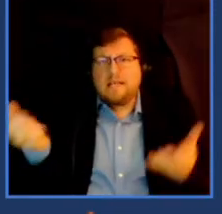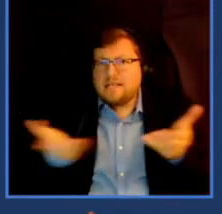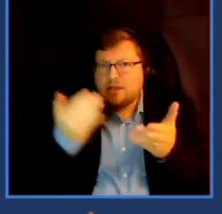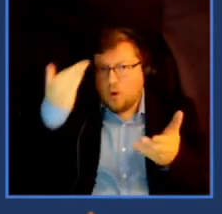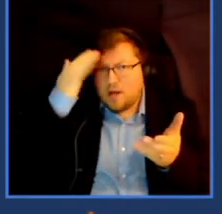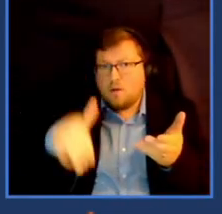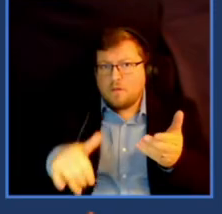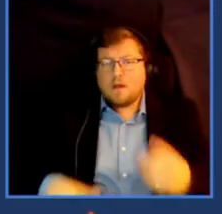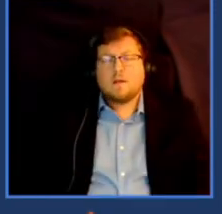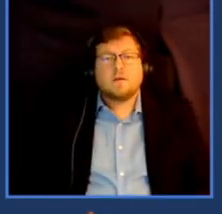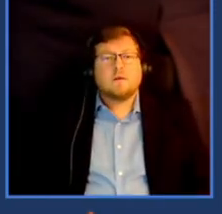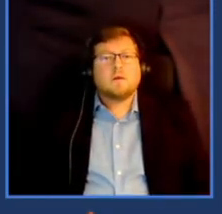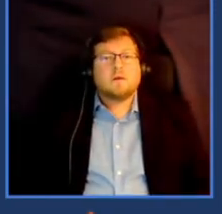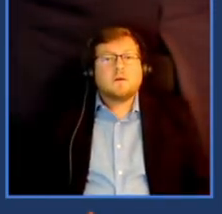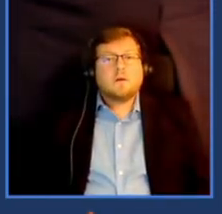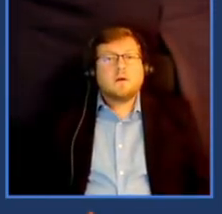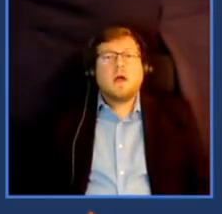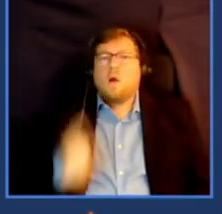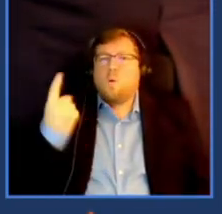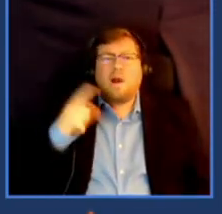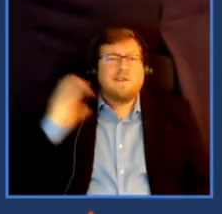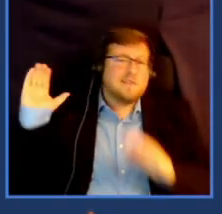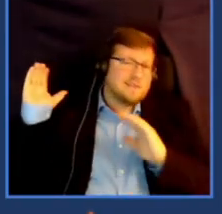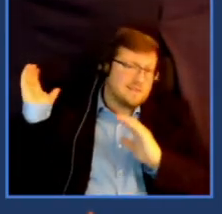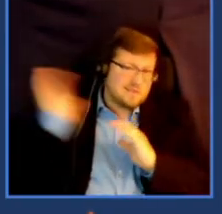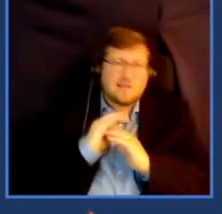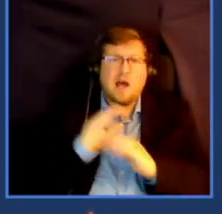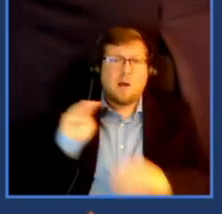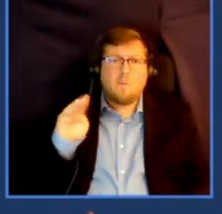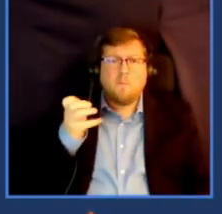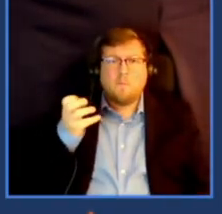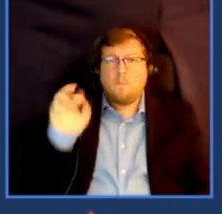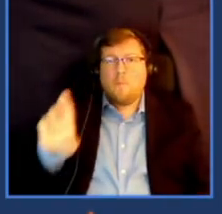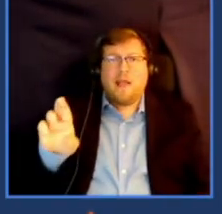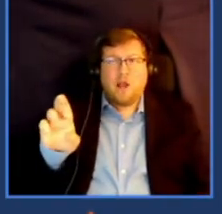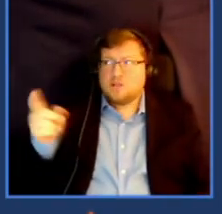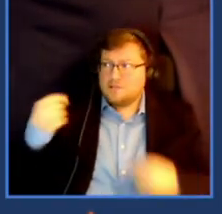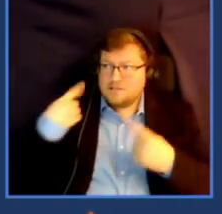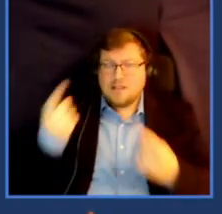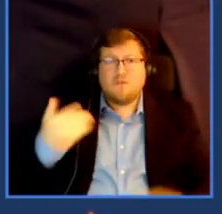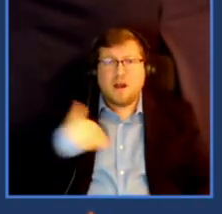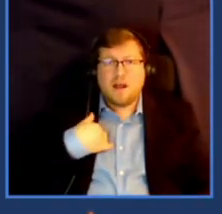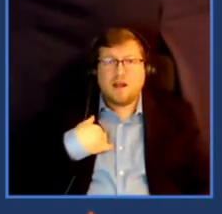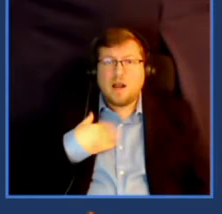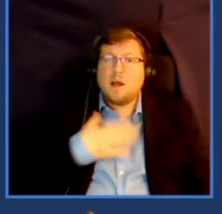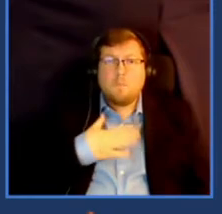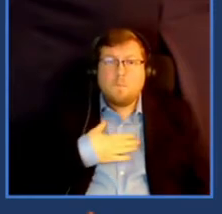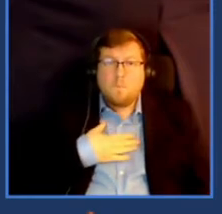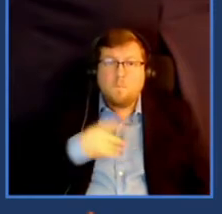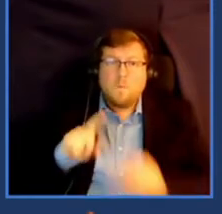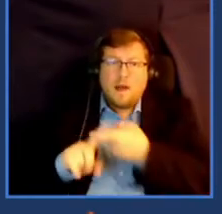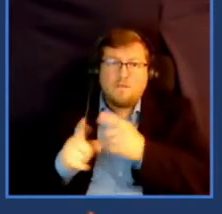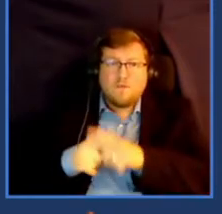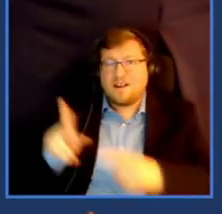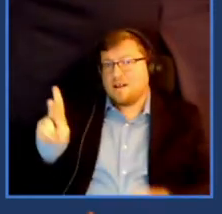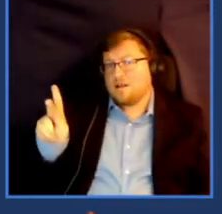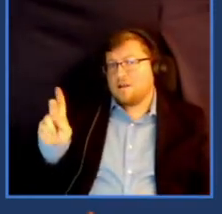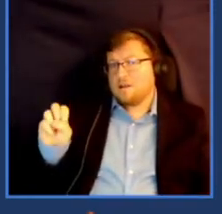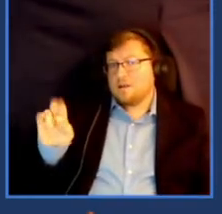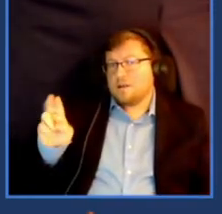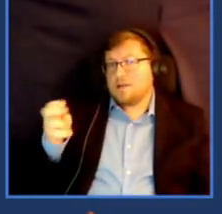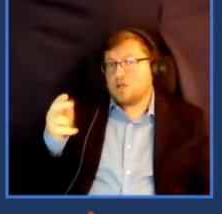one of the best mayors America has, and my good friend, Keisha Lance